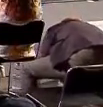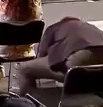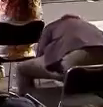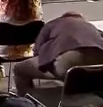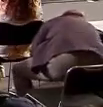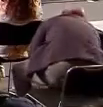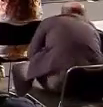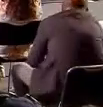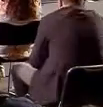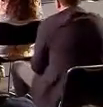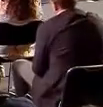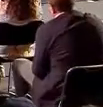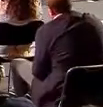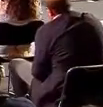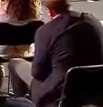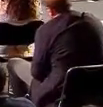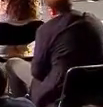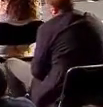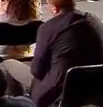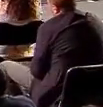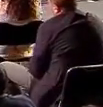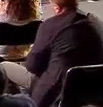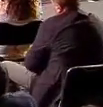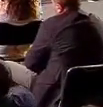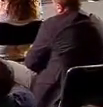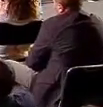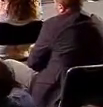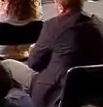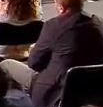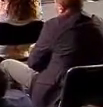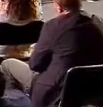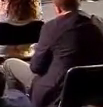As you can see, videos can have a lot of information in them,